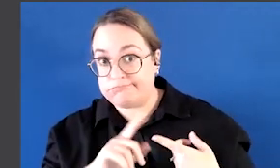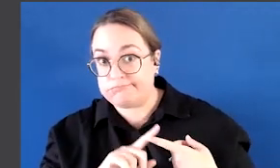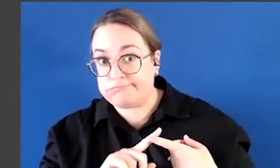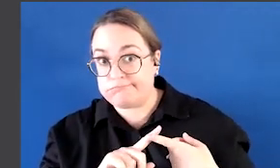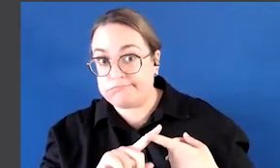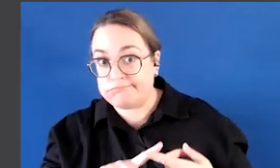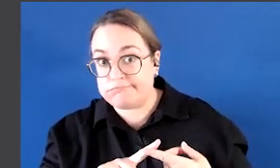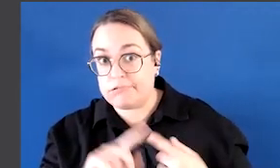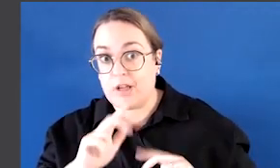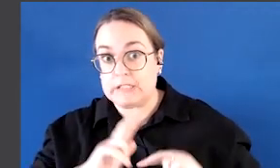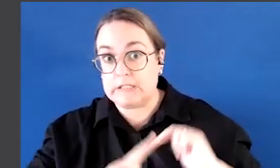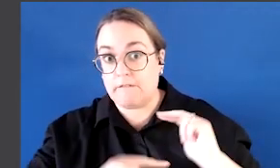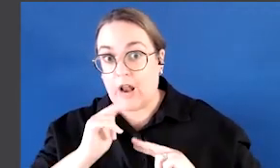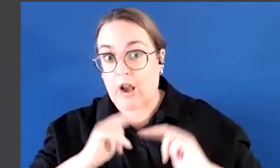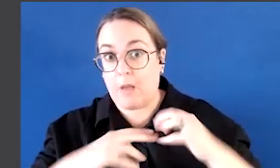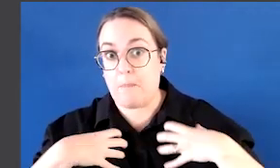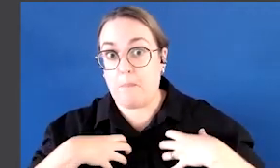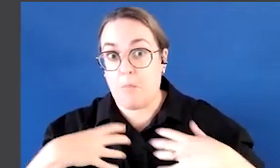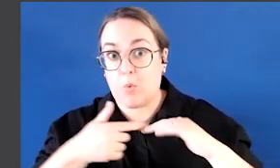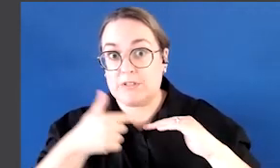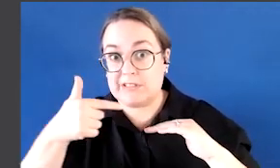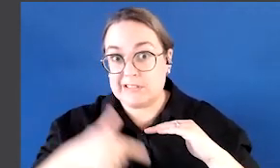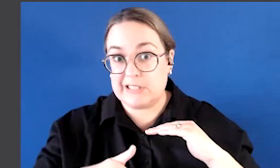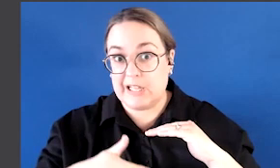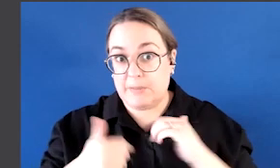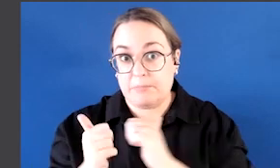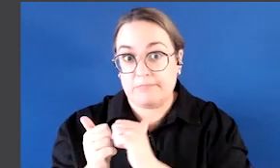practices develop,